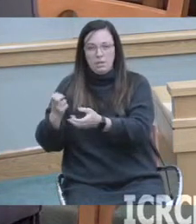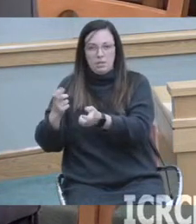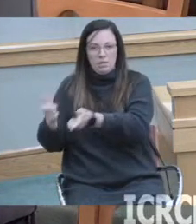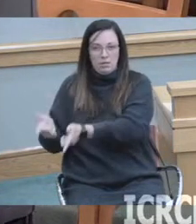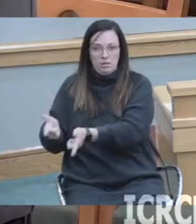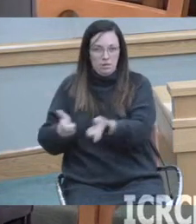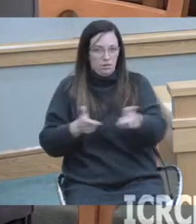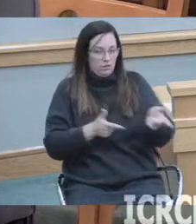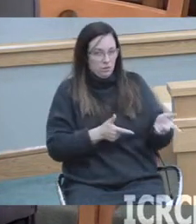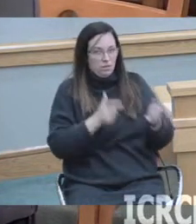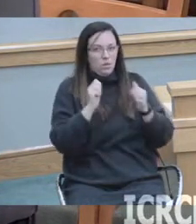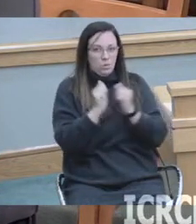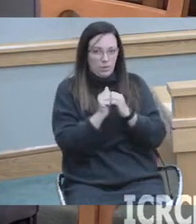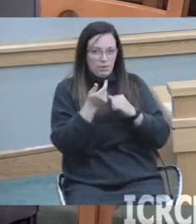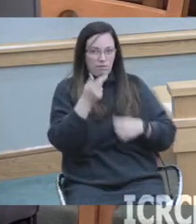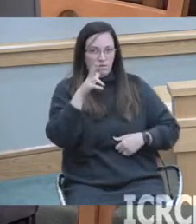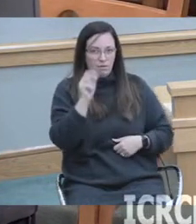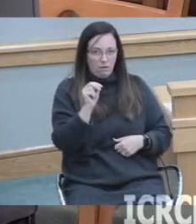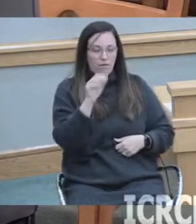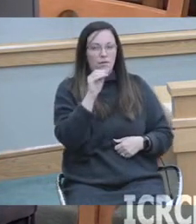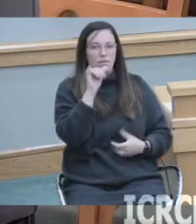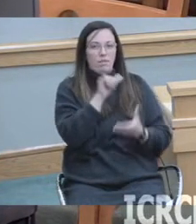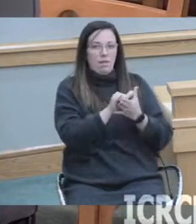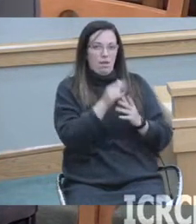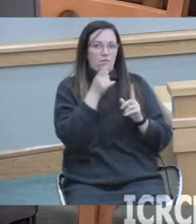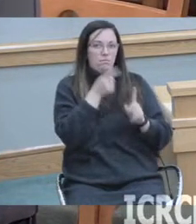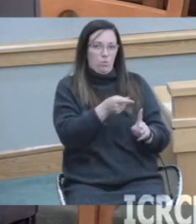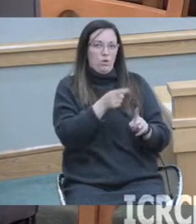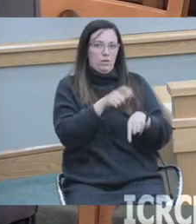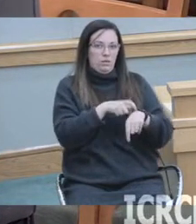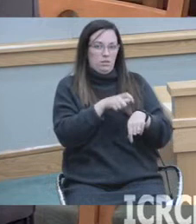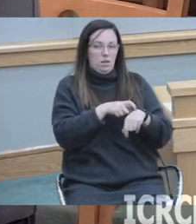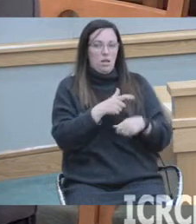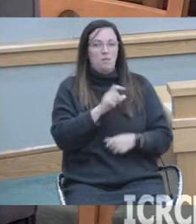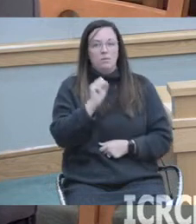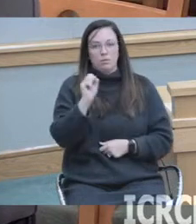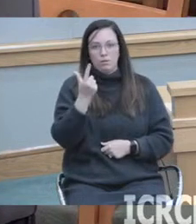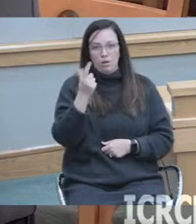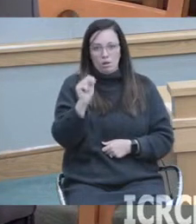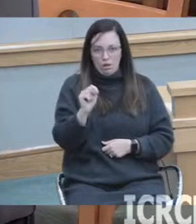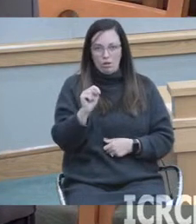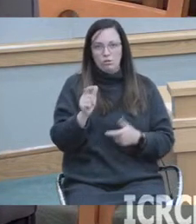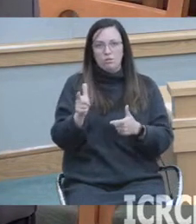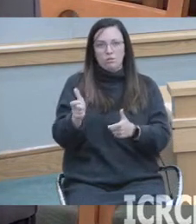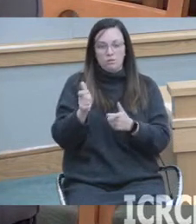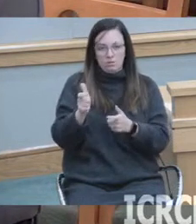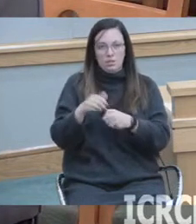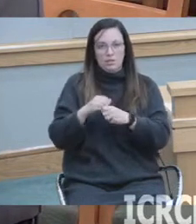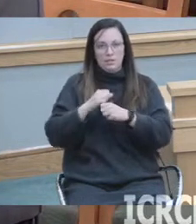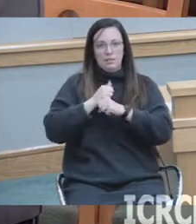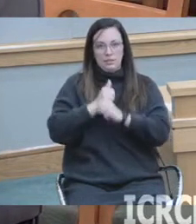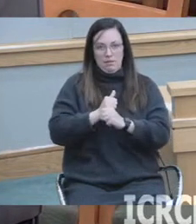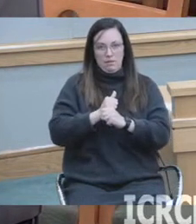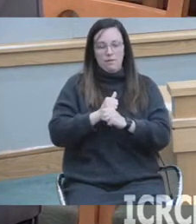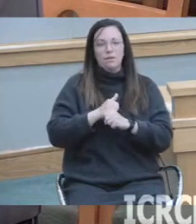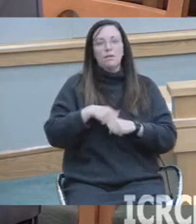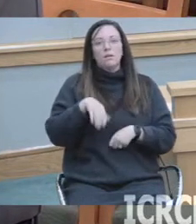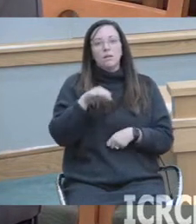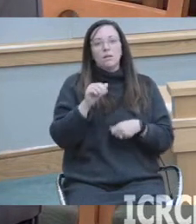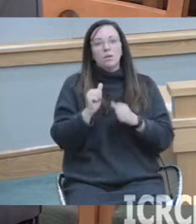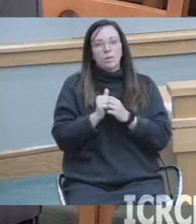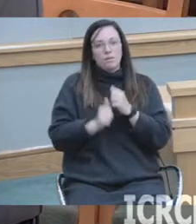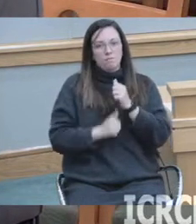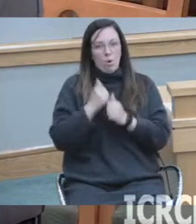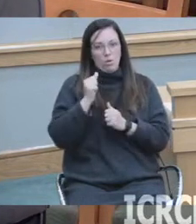Terhart with the gun, and it was at that point in time that Sergeant Terhart fired in self-defense, with most of